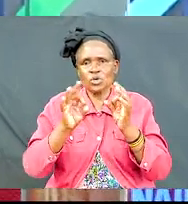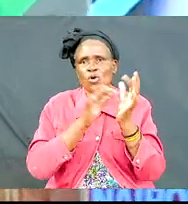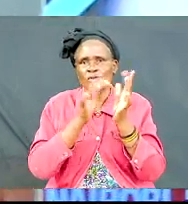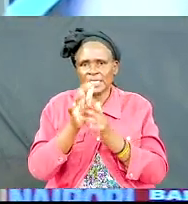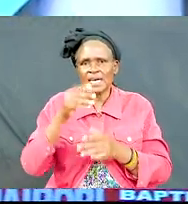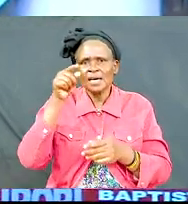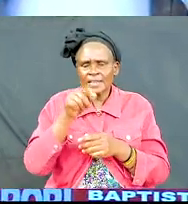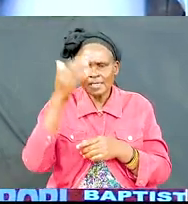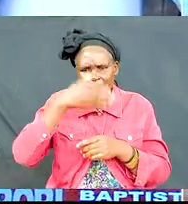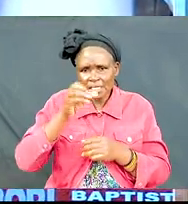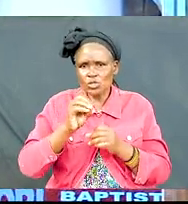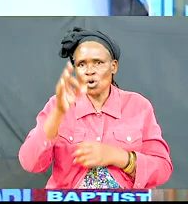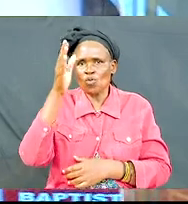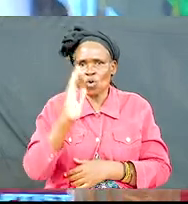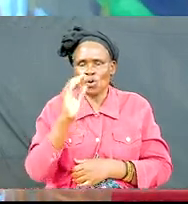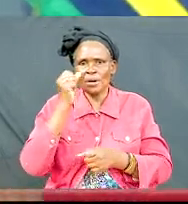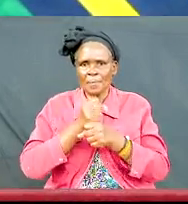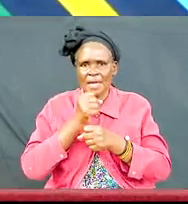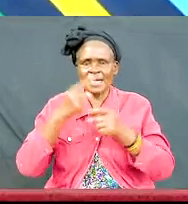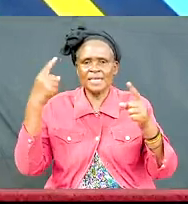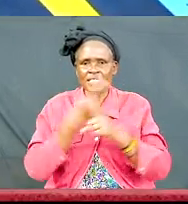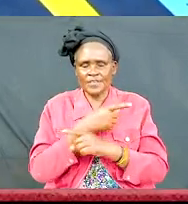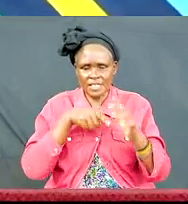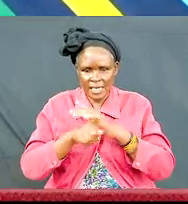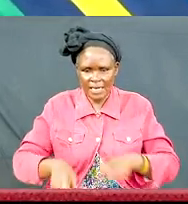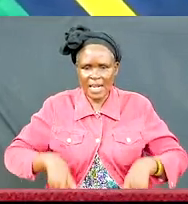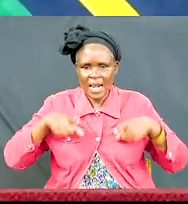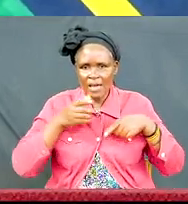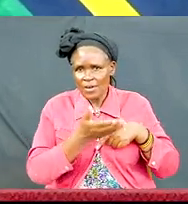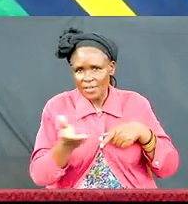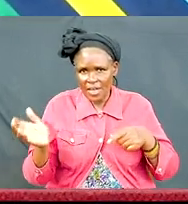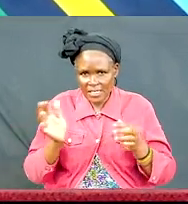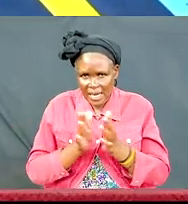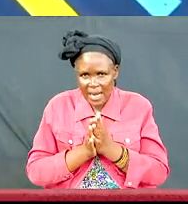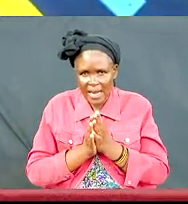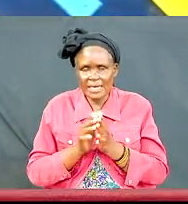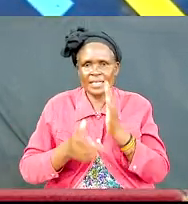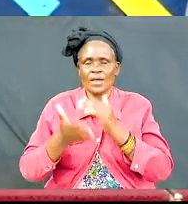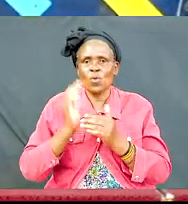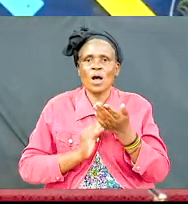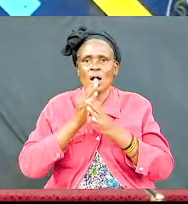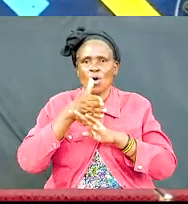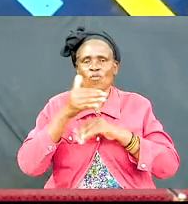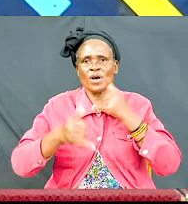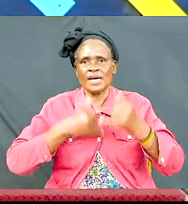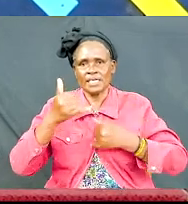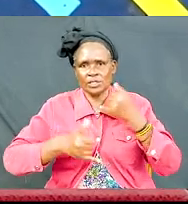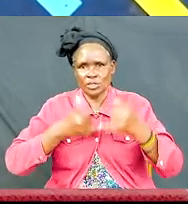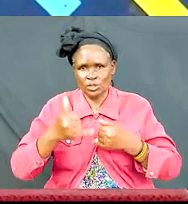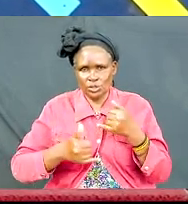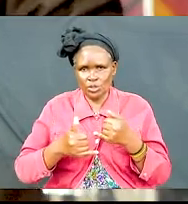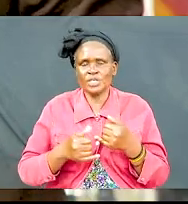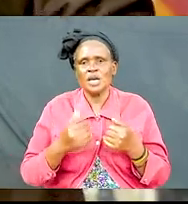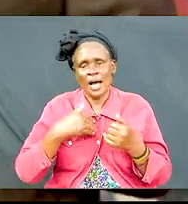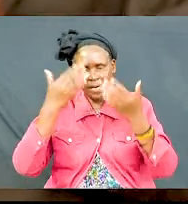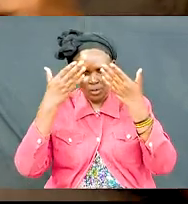that presence of God makes a difference in their lives. And therefore, they were overjoyed. I don't know where you are